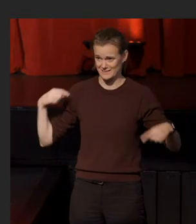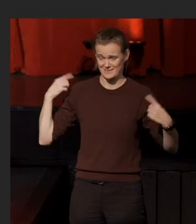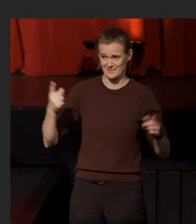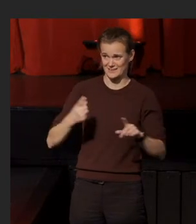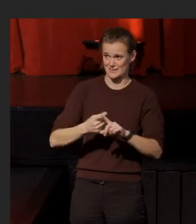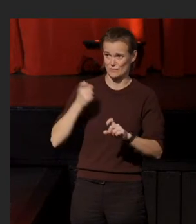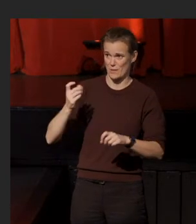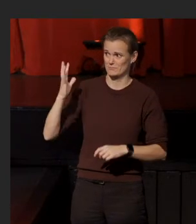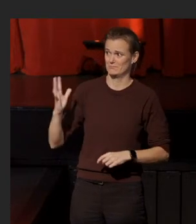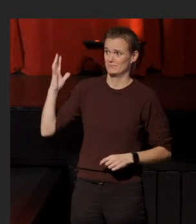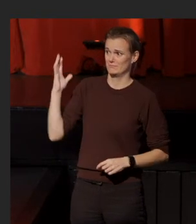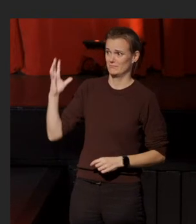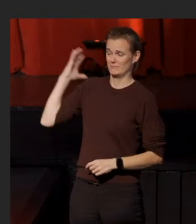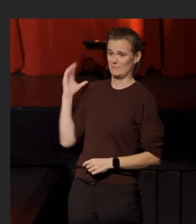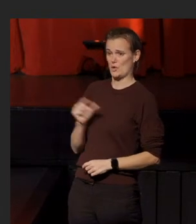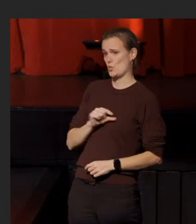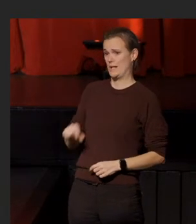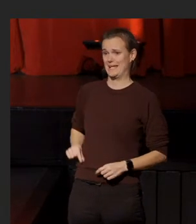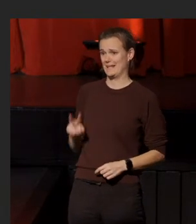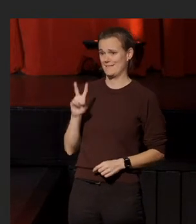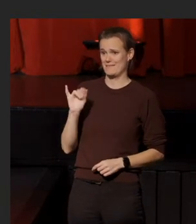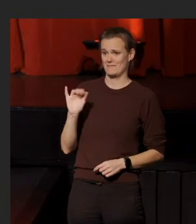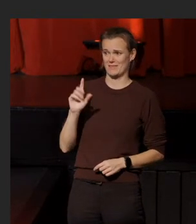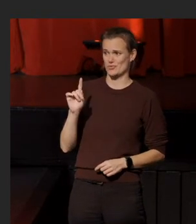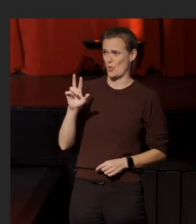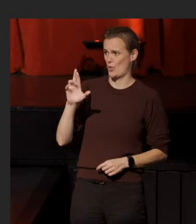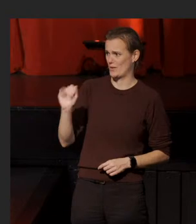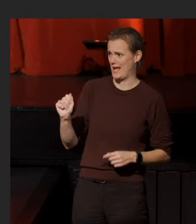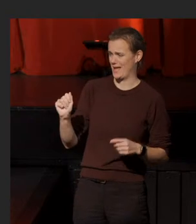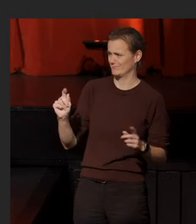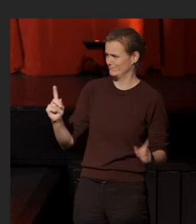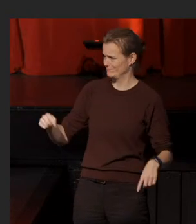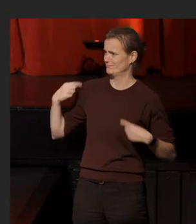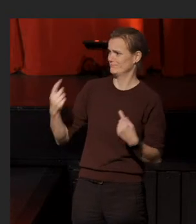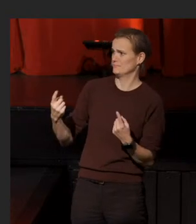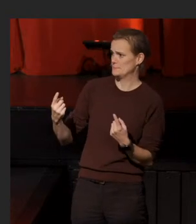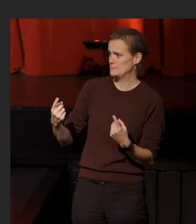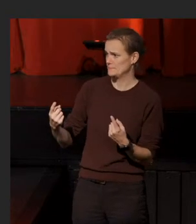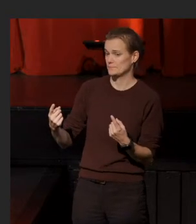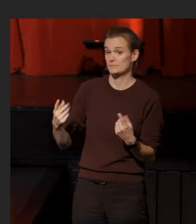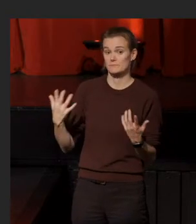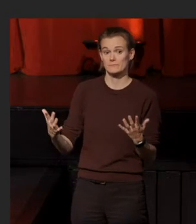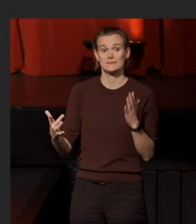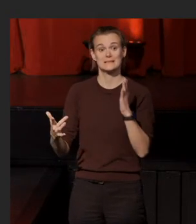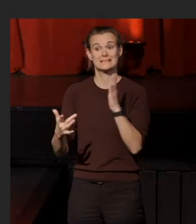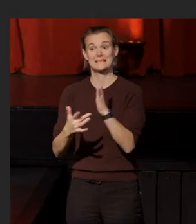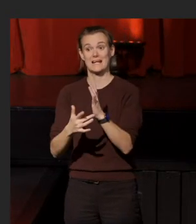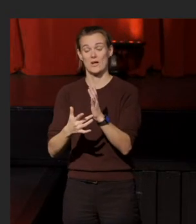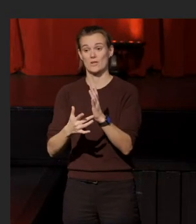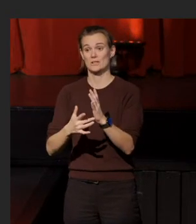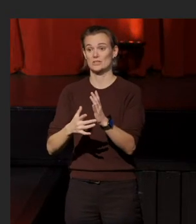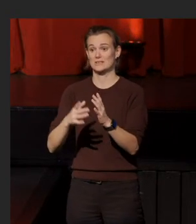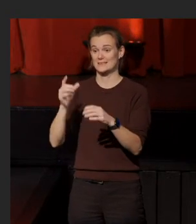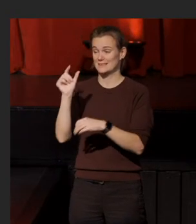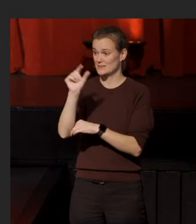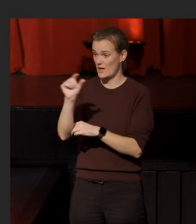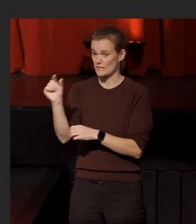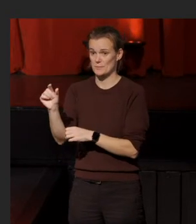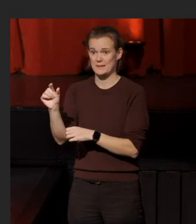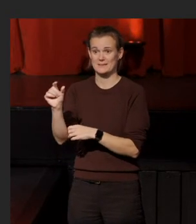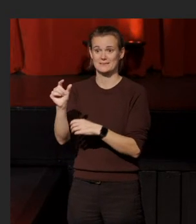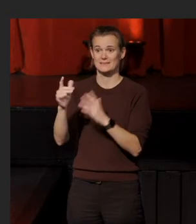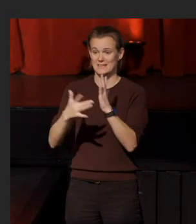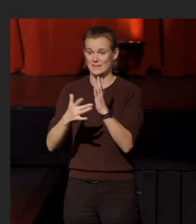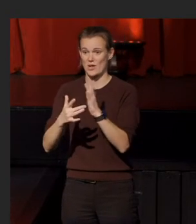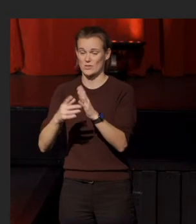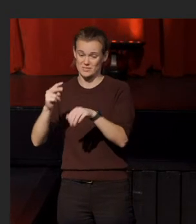era, if you will. So we have this great leap forward in sophistication capabilities of state surveillance at the same